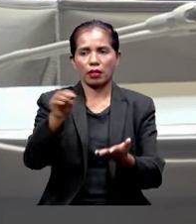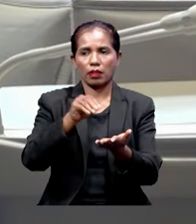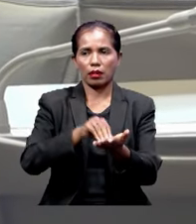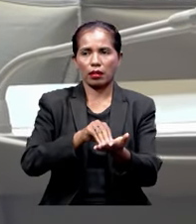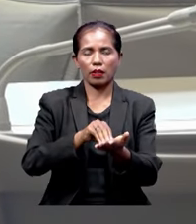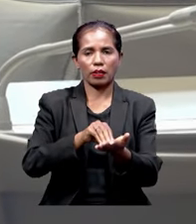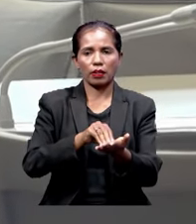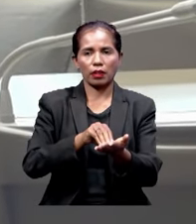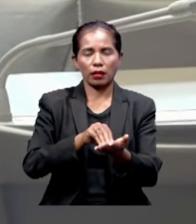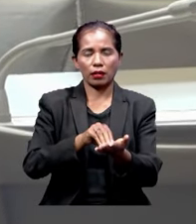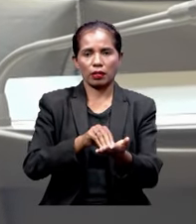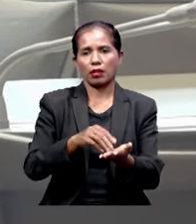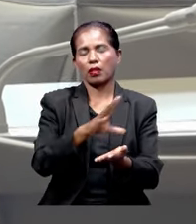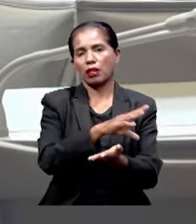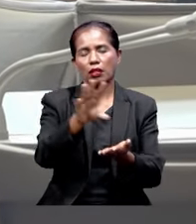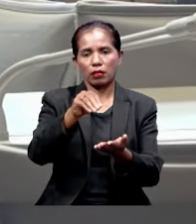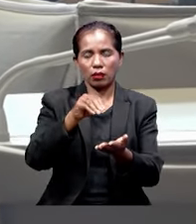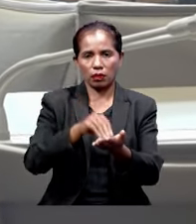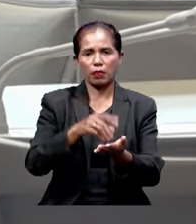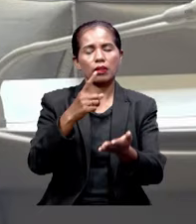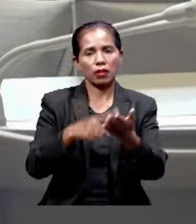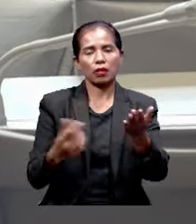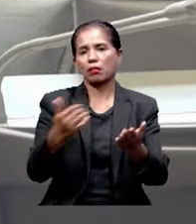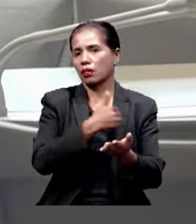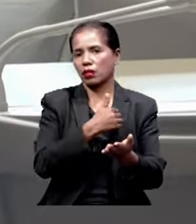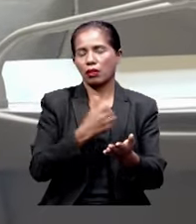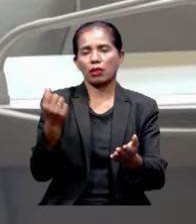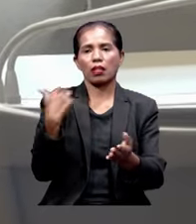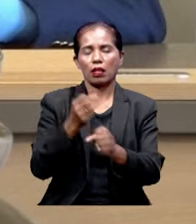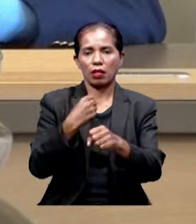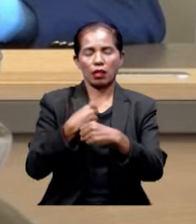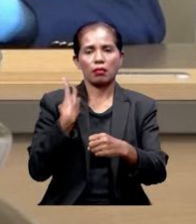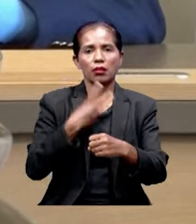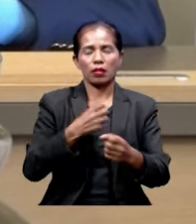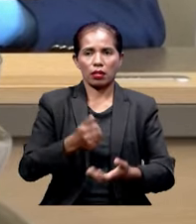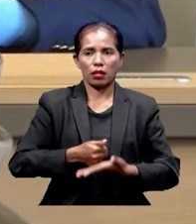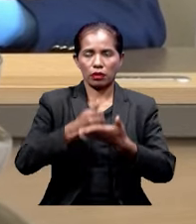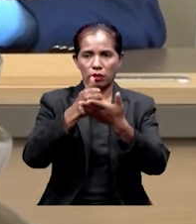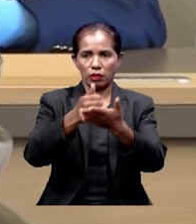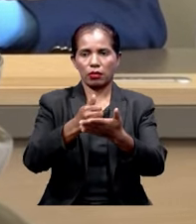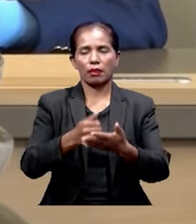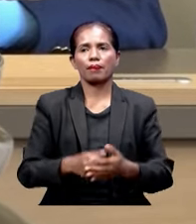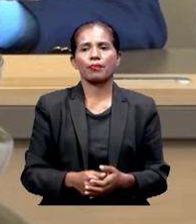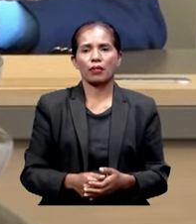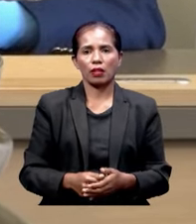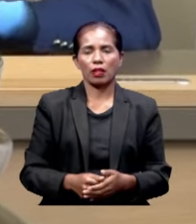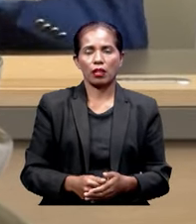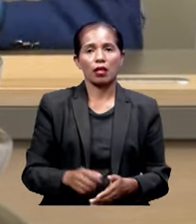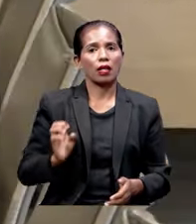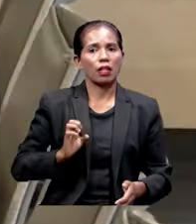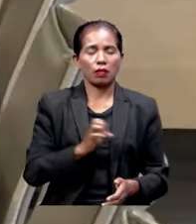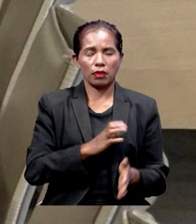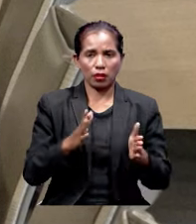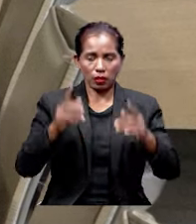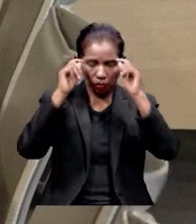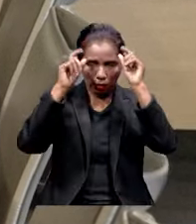the intent in harmonizing its legislative framework within WTO rules. Embaixadora Timor-Leste ia Genebra, Suíça,